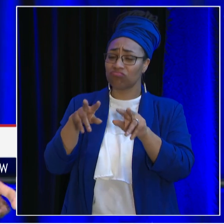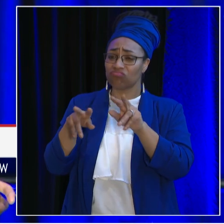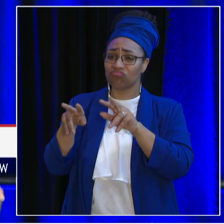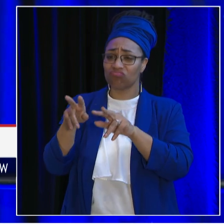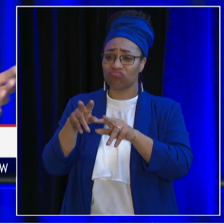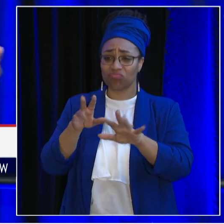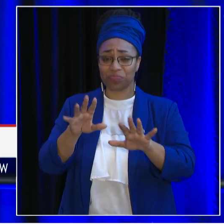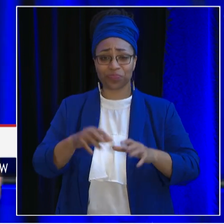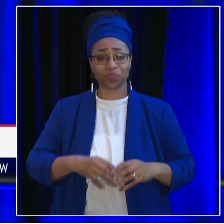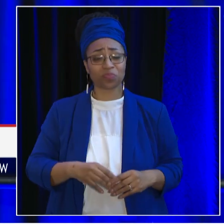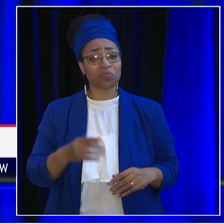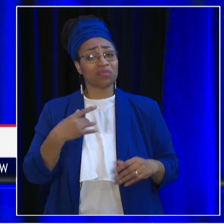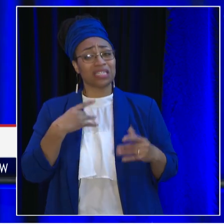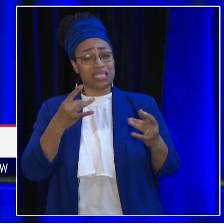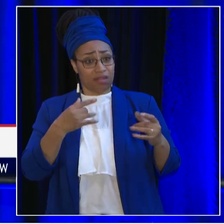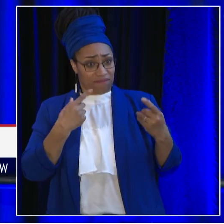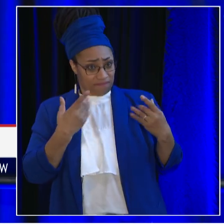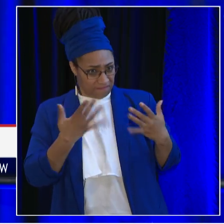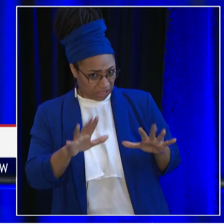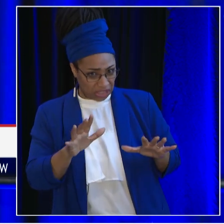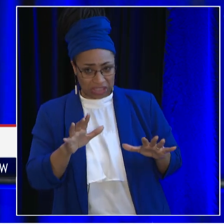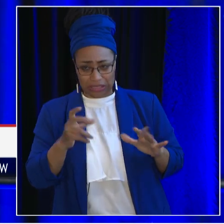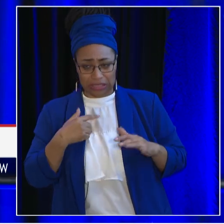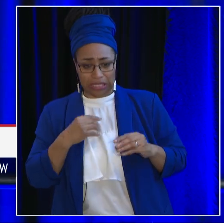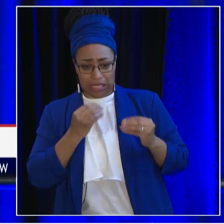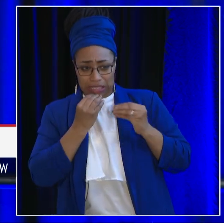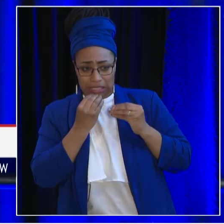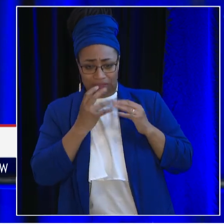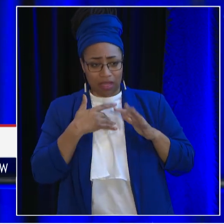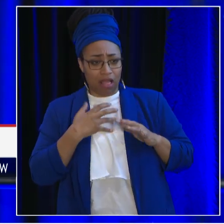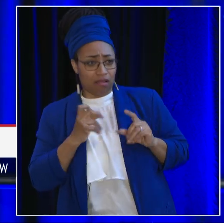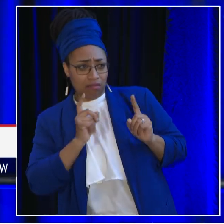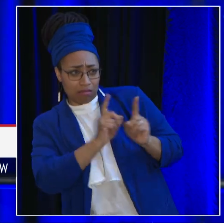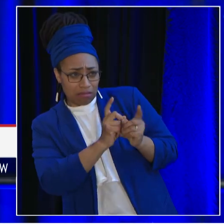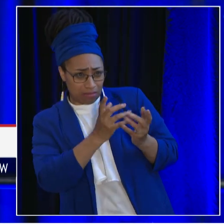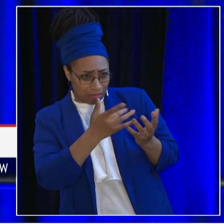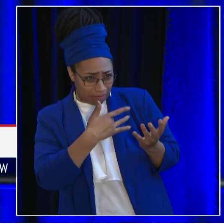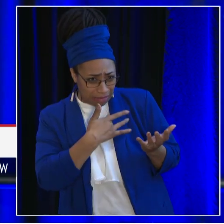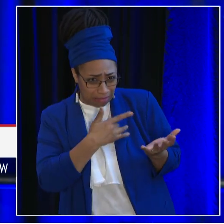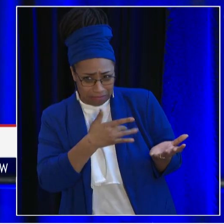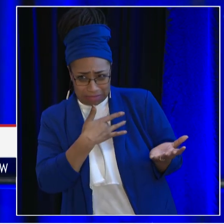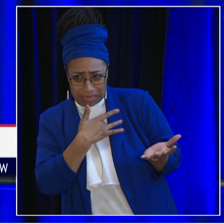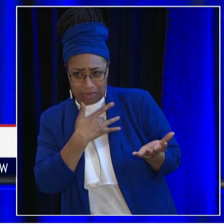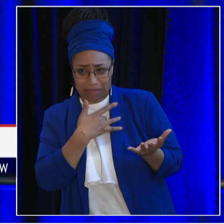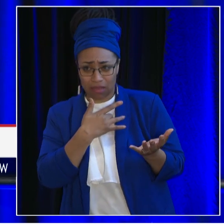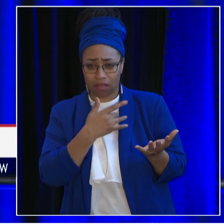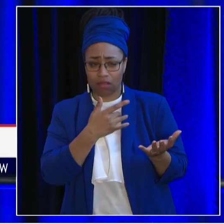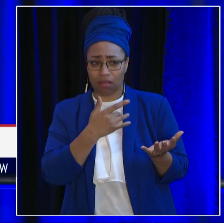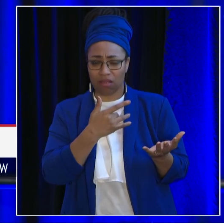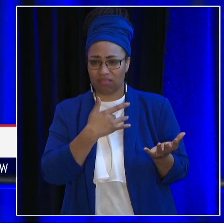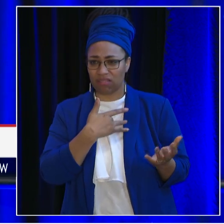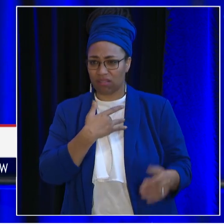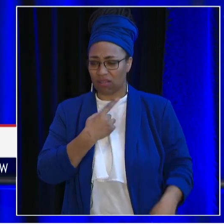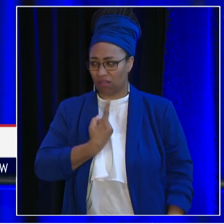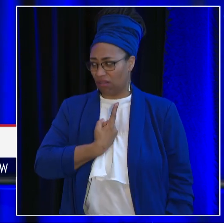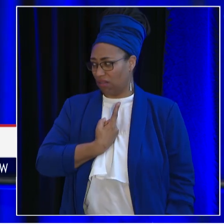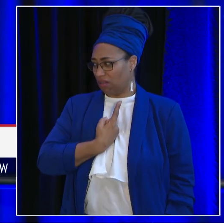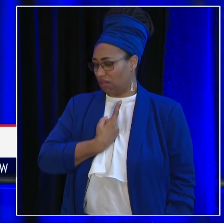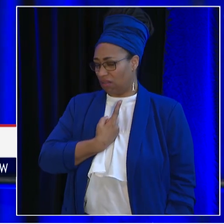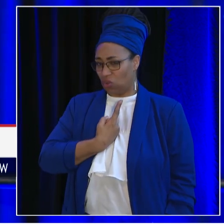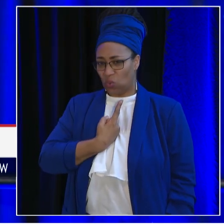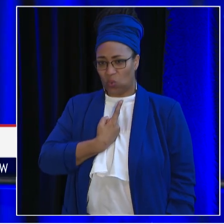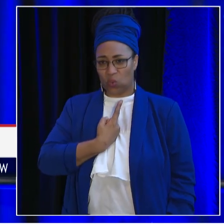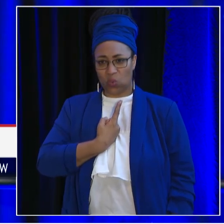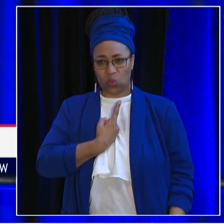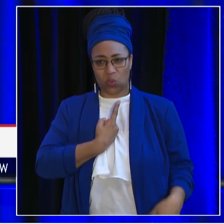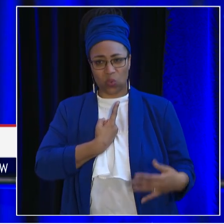did y'all feel that way? And I felt like that feeling I had was pretty unique. But nowadays, especially